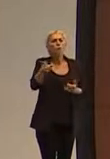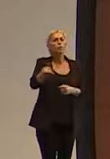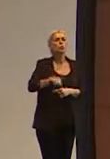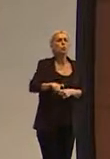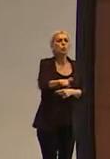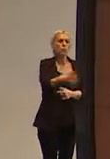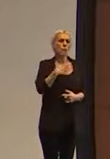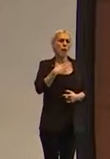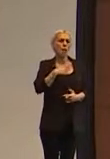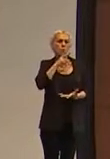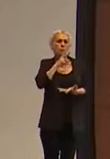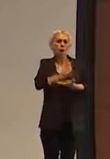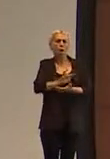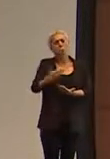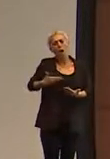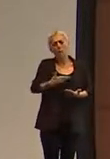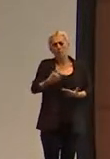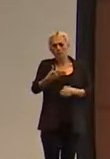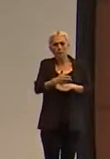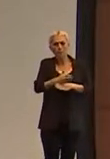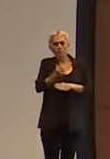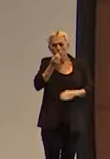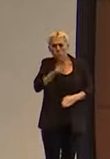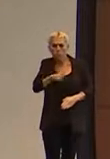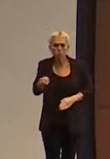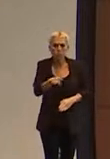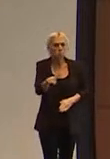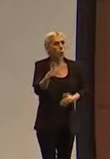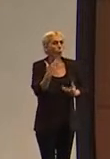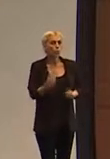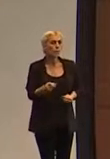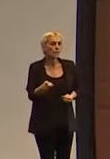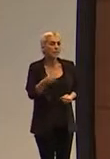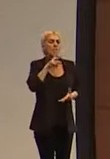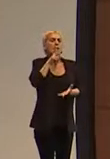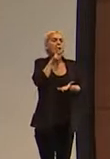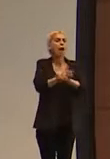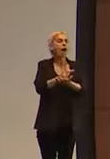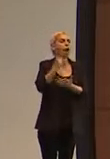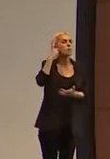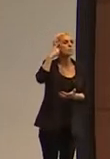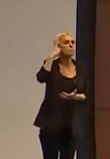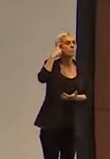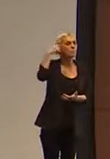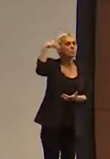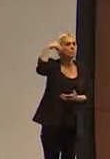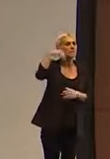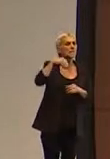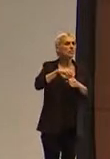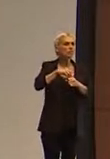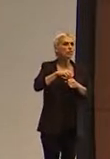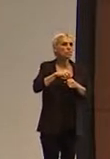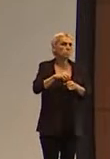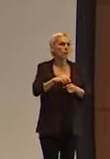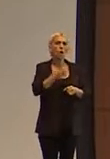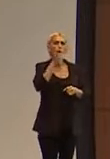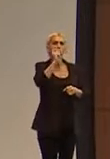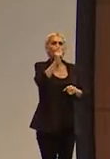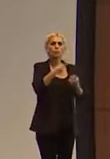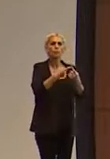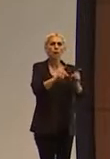or you know to towards starch so why do most